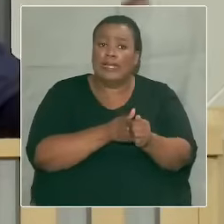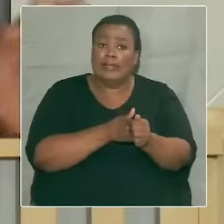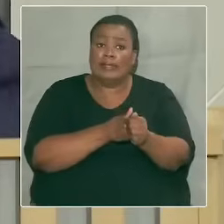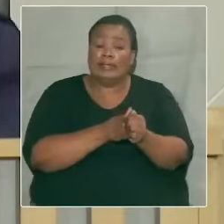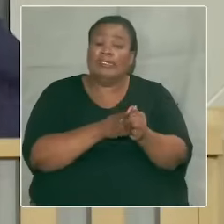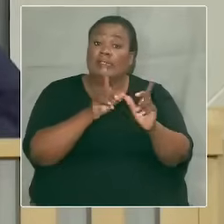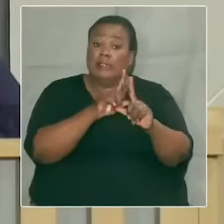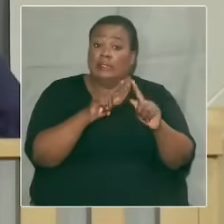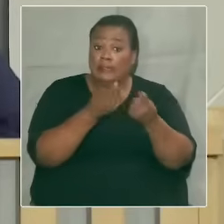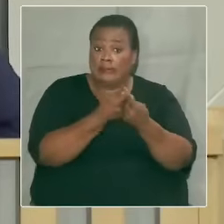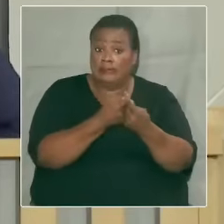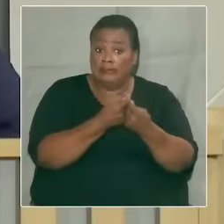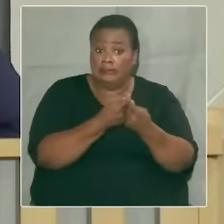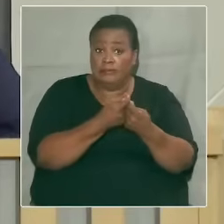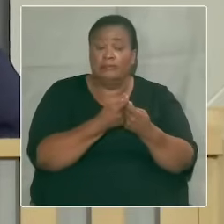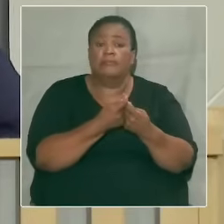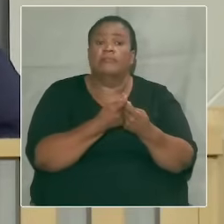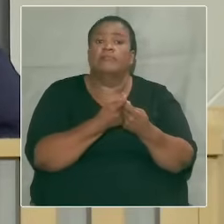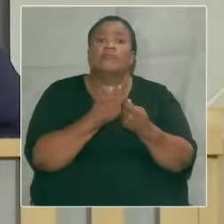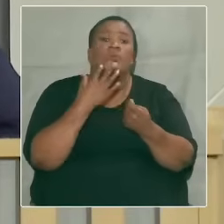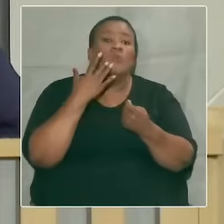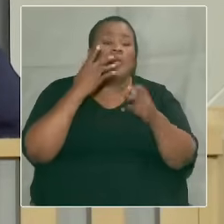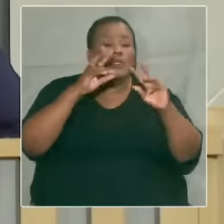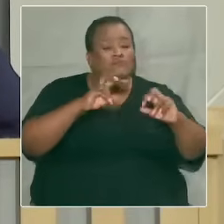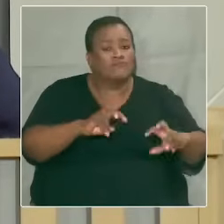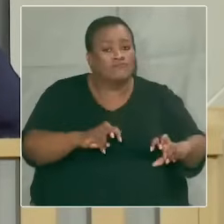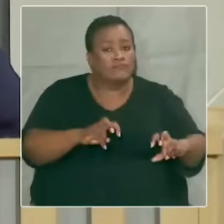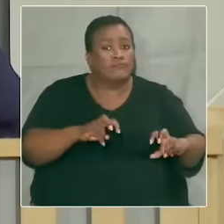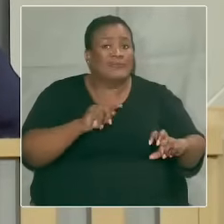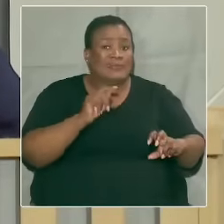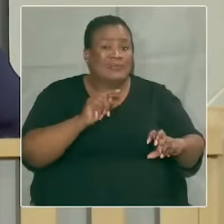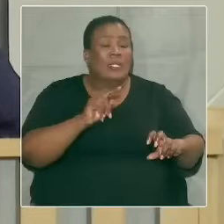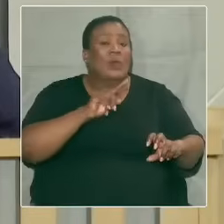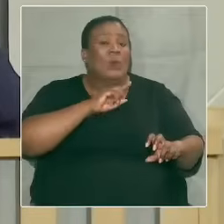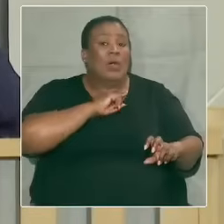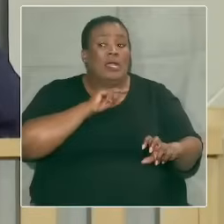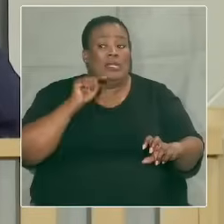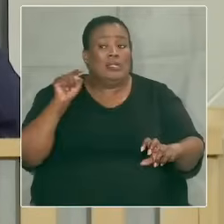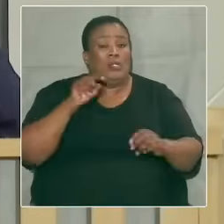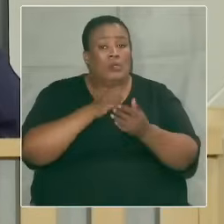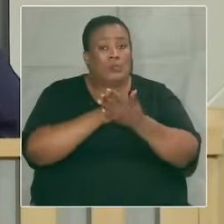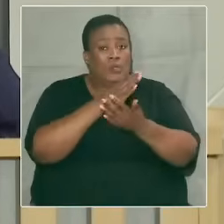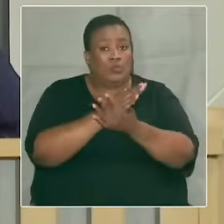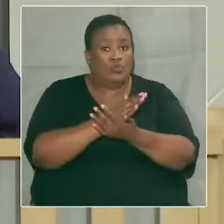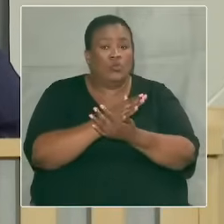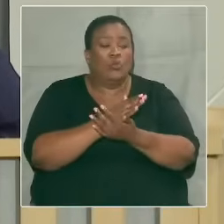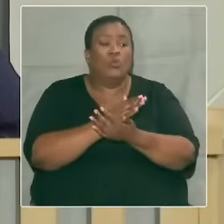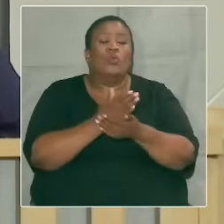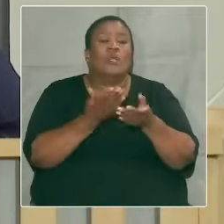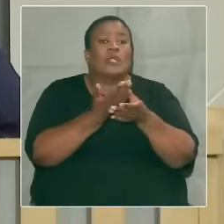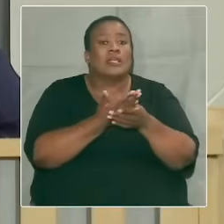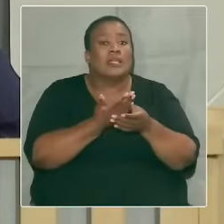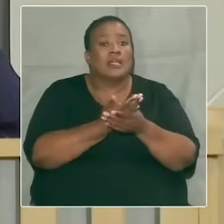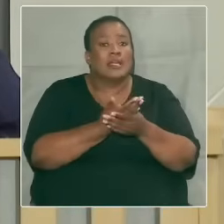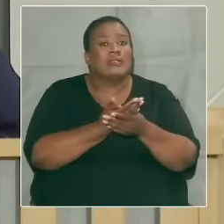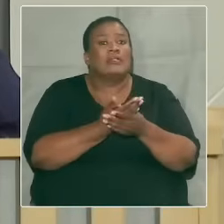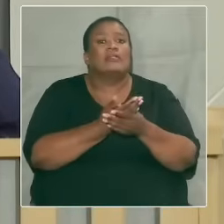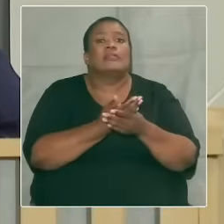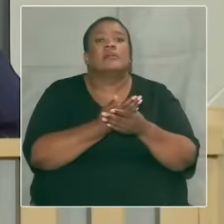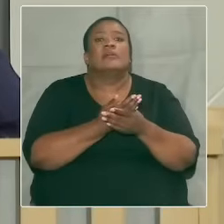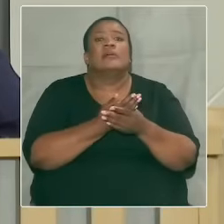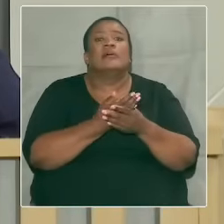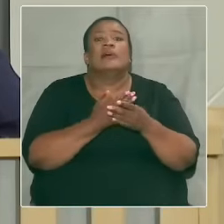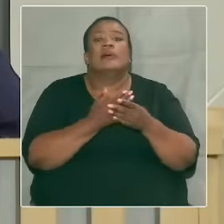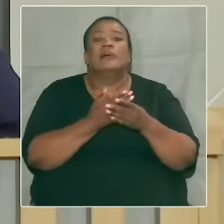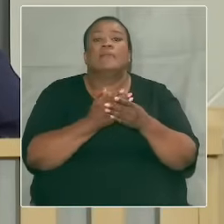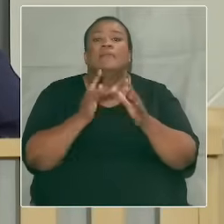the investigations, ensuring that cases are built to prosecutorial standards and can